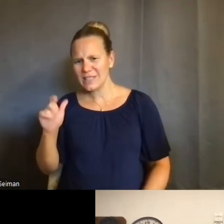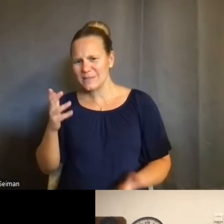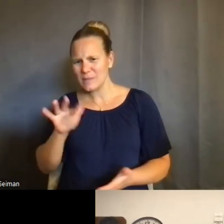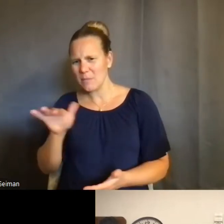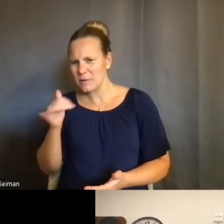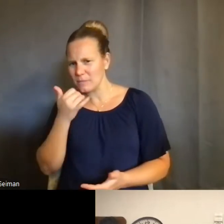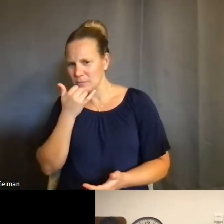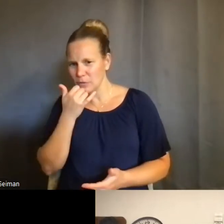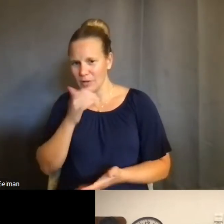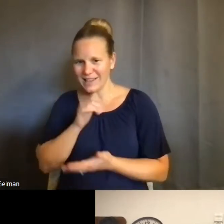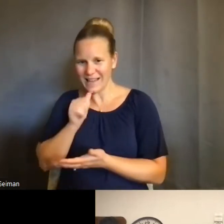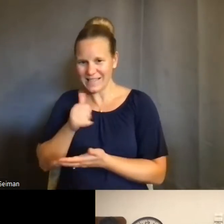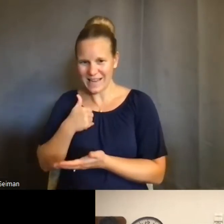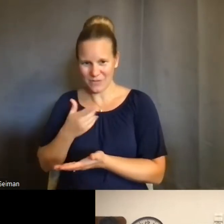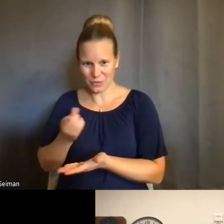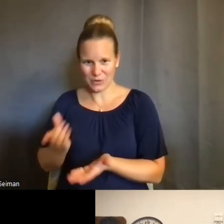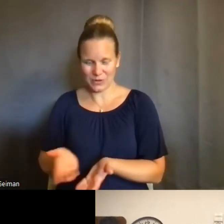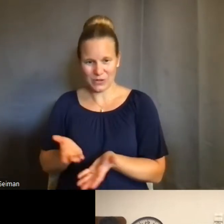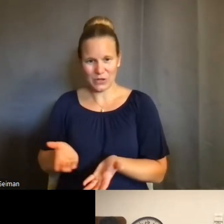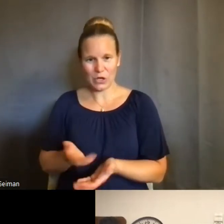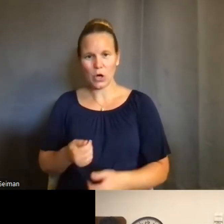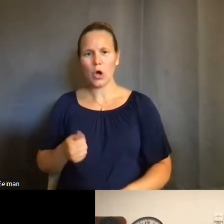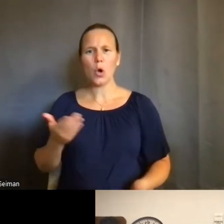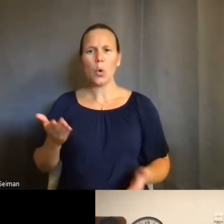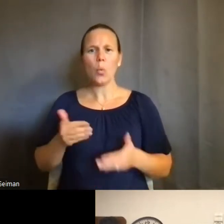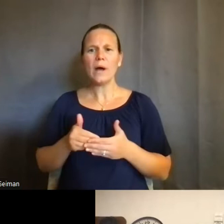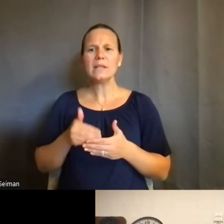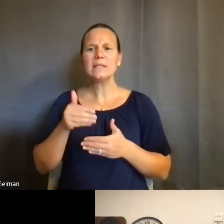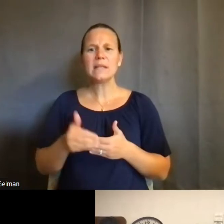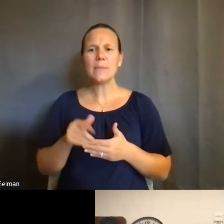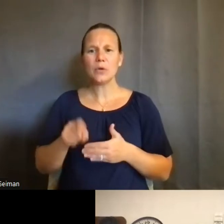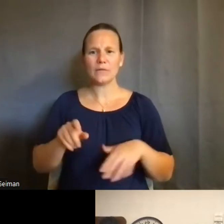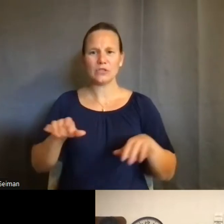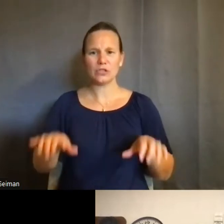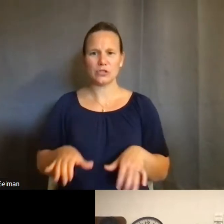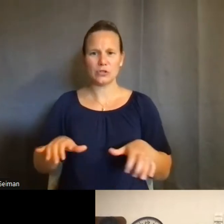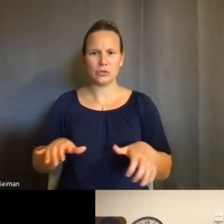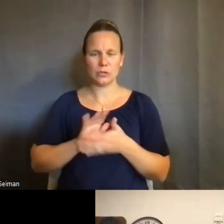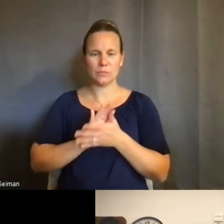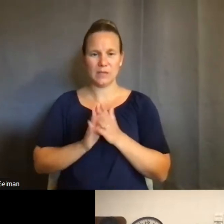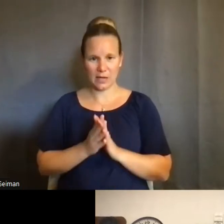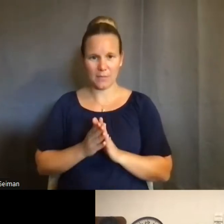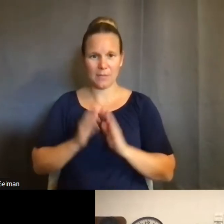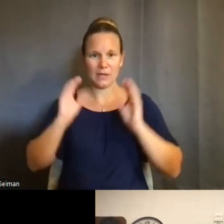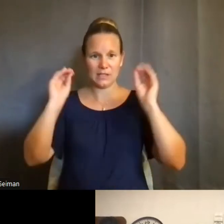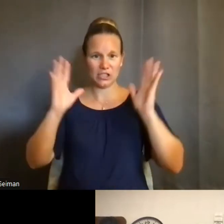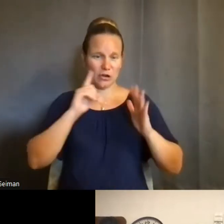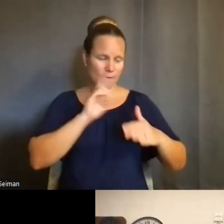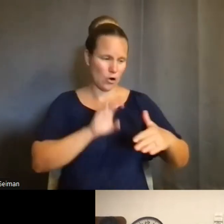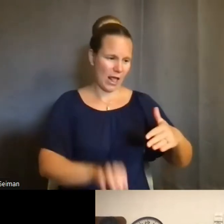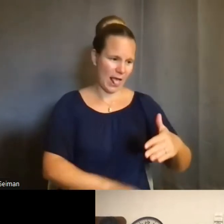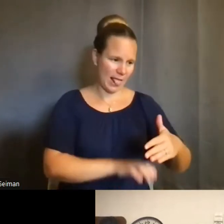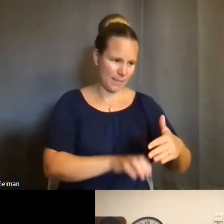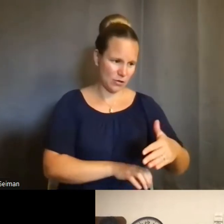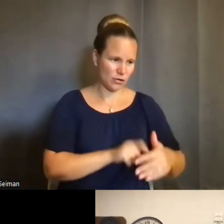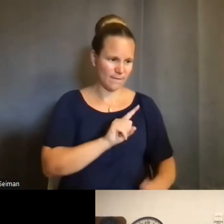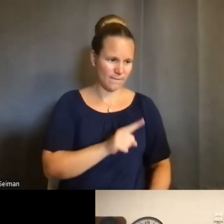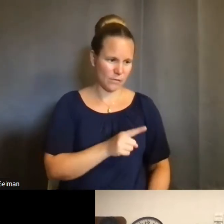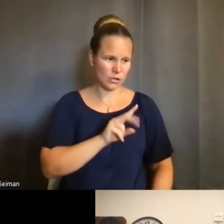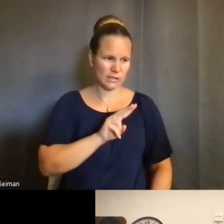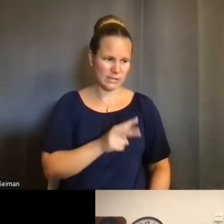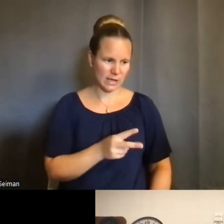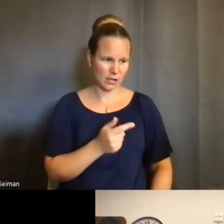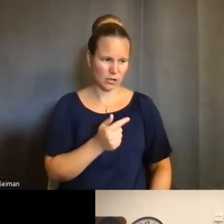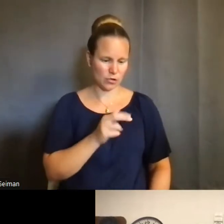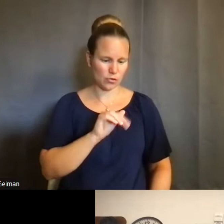nice to have you here. What step did you have to do to be a teacher for elementary school, like 1st and 2nd grade, those early grades?